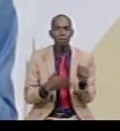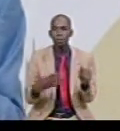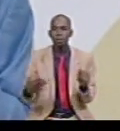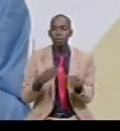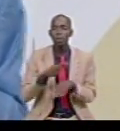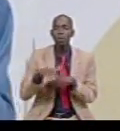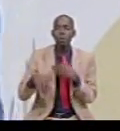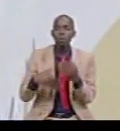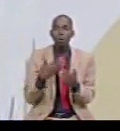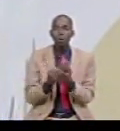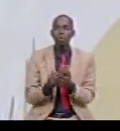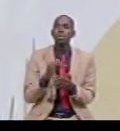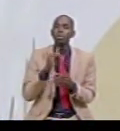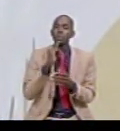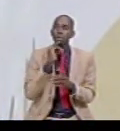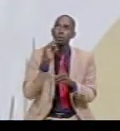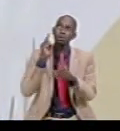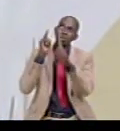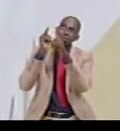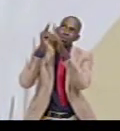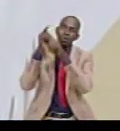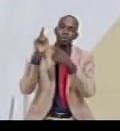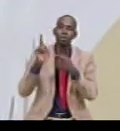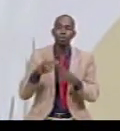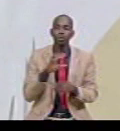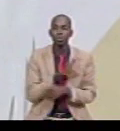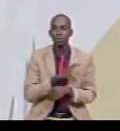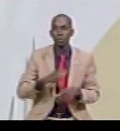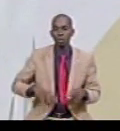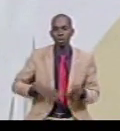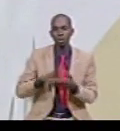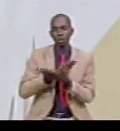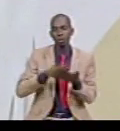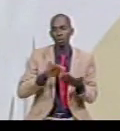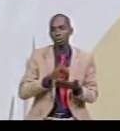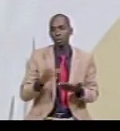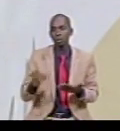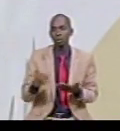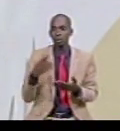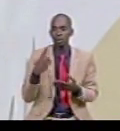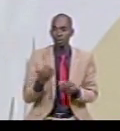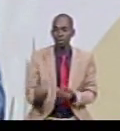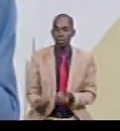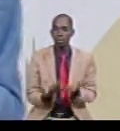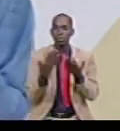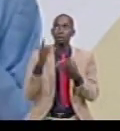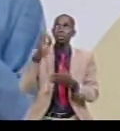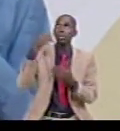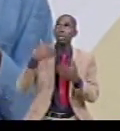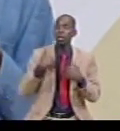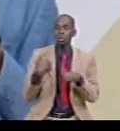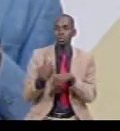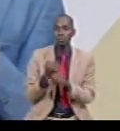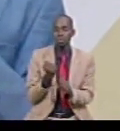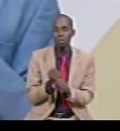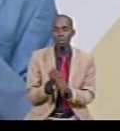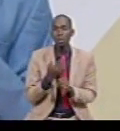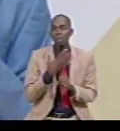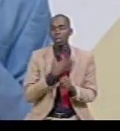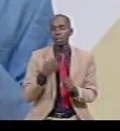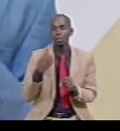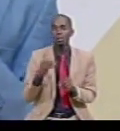pointing to the atonement of Christ his sacrifice has made reconciliation of Sinners